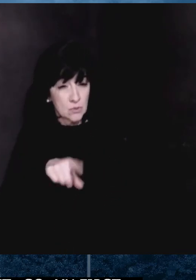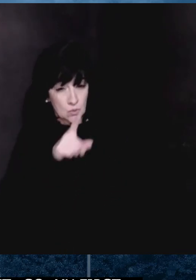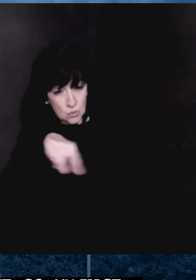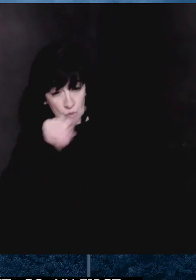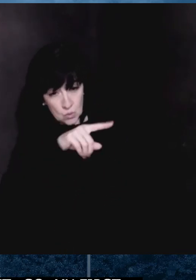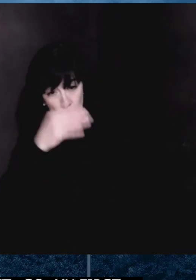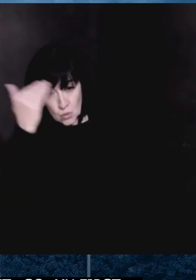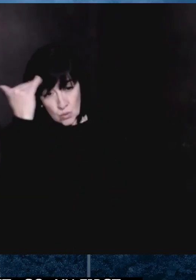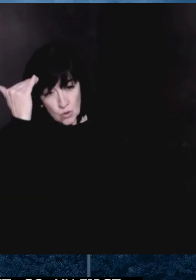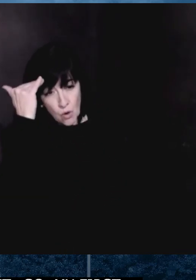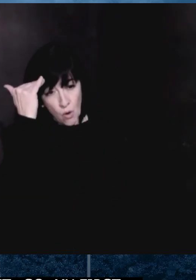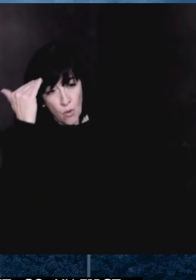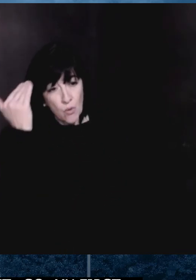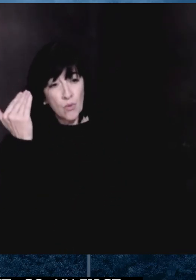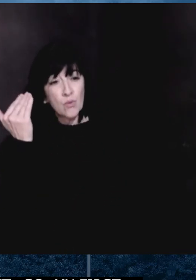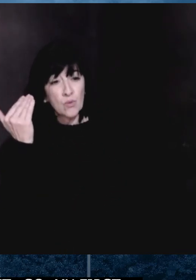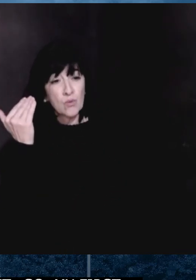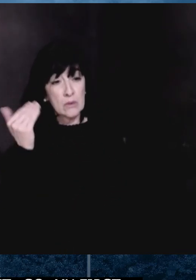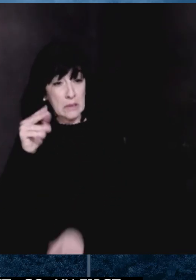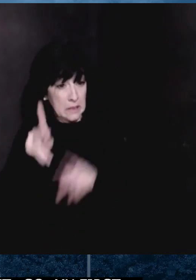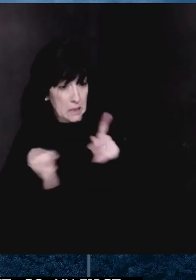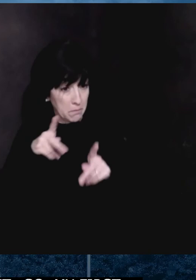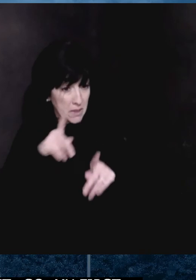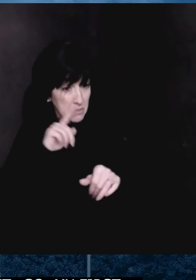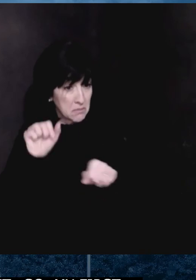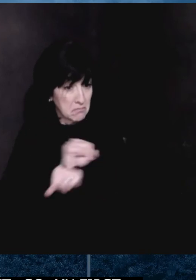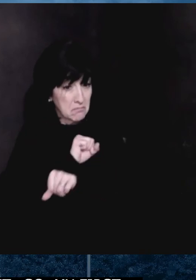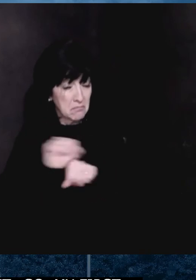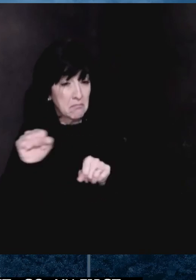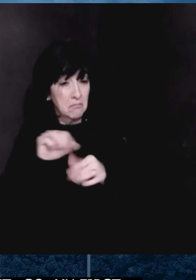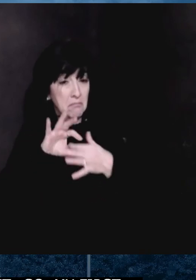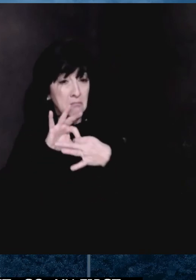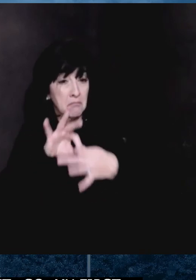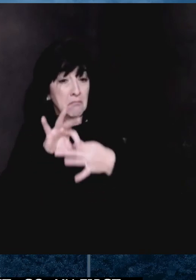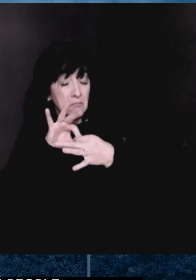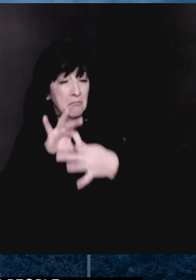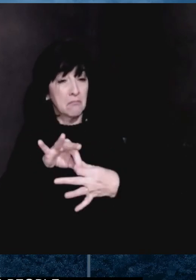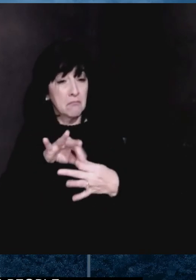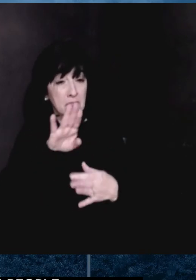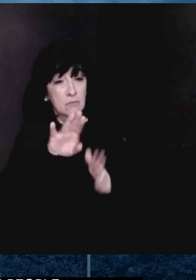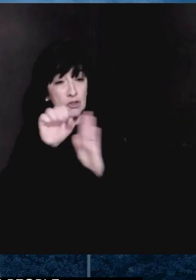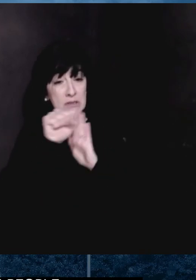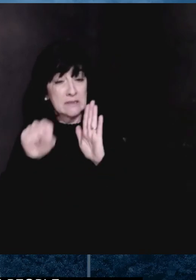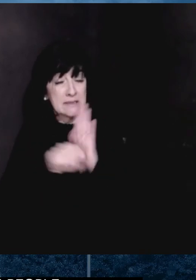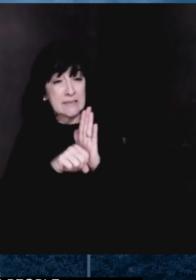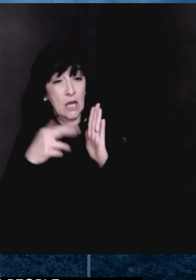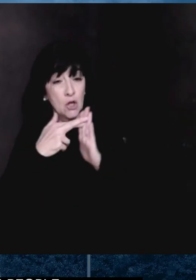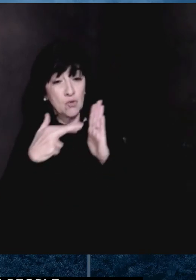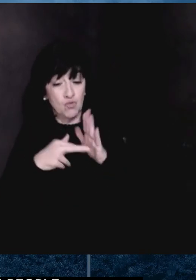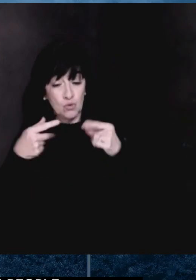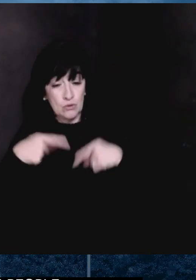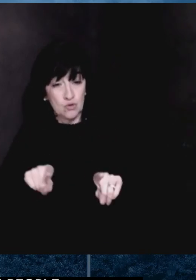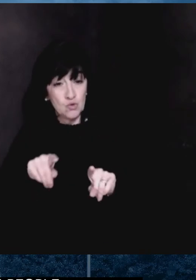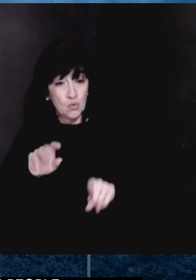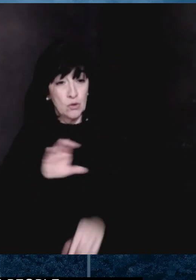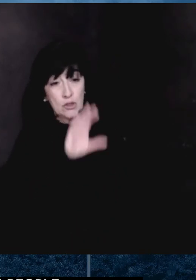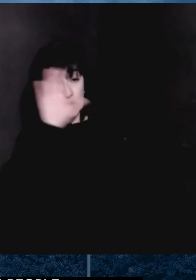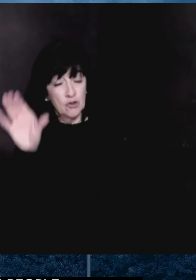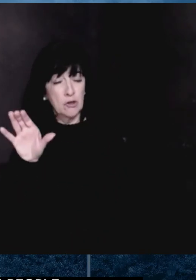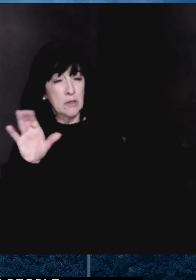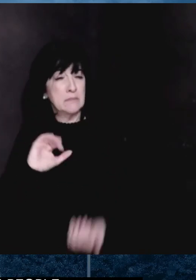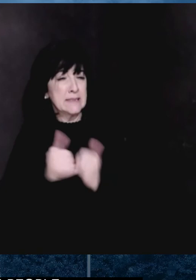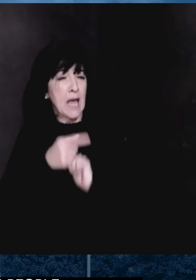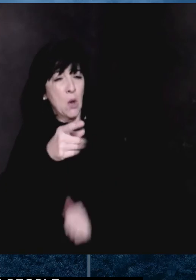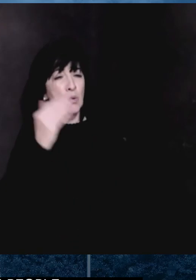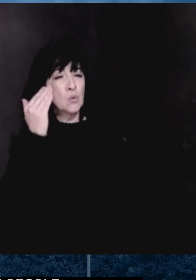what degree people cooperated with the state's recommendations during Christmas?